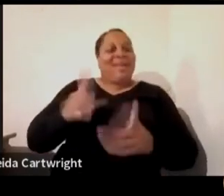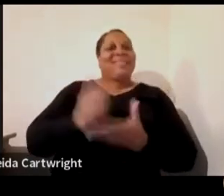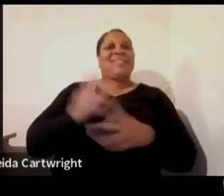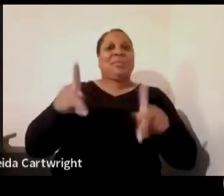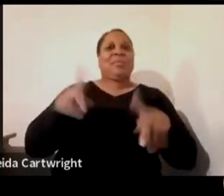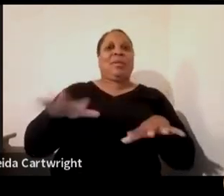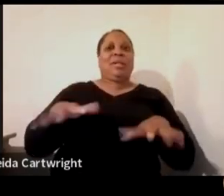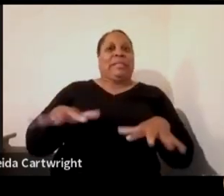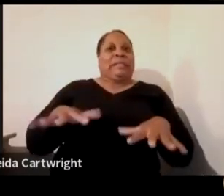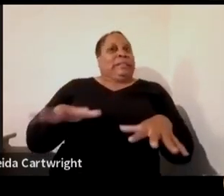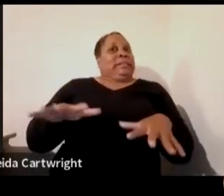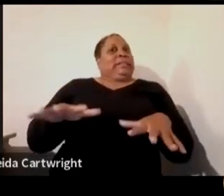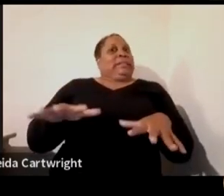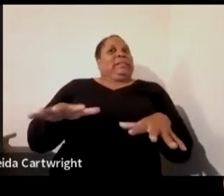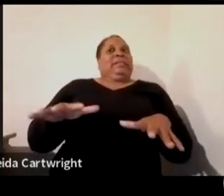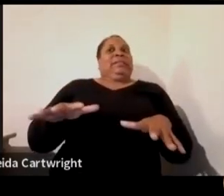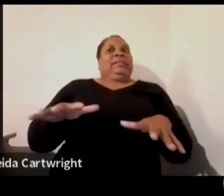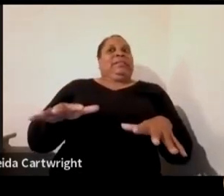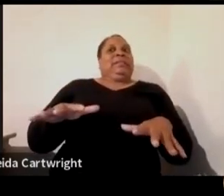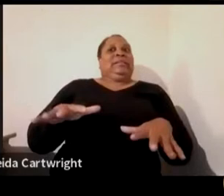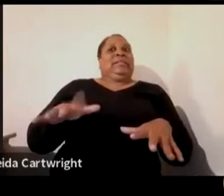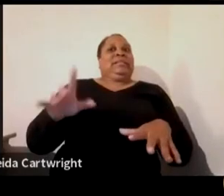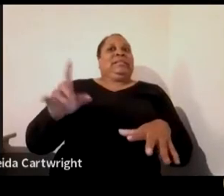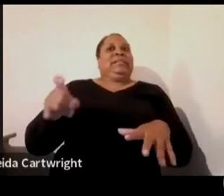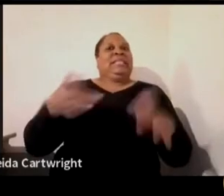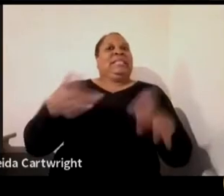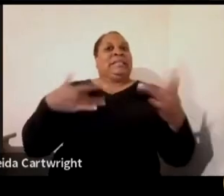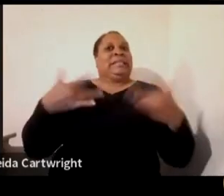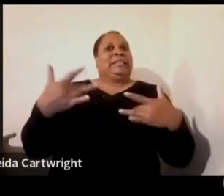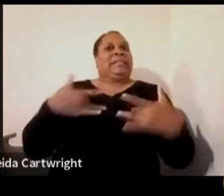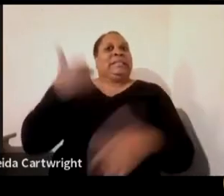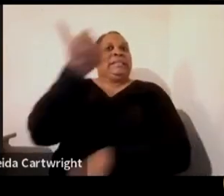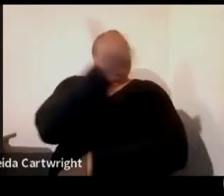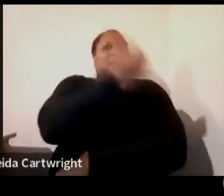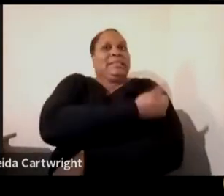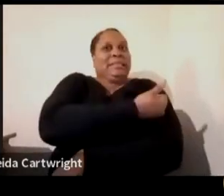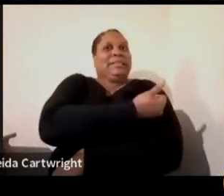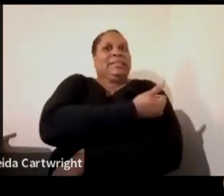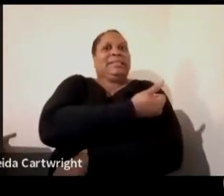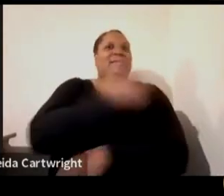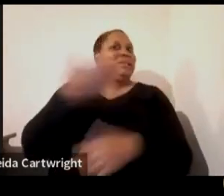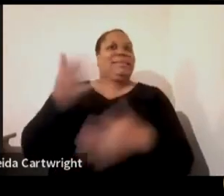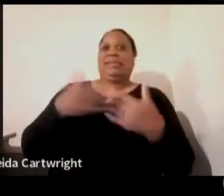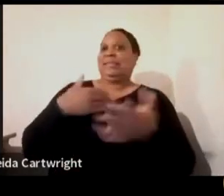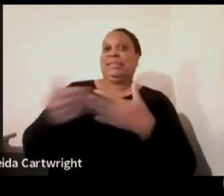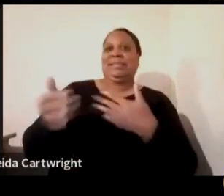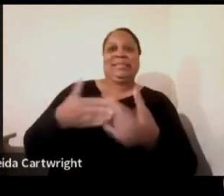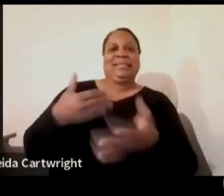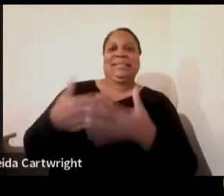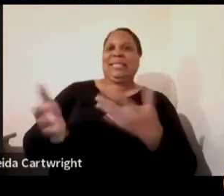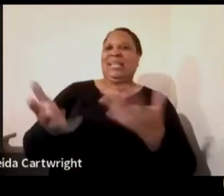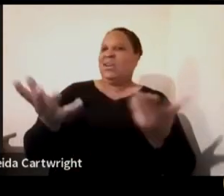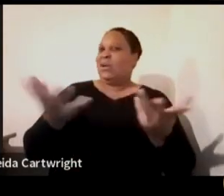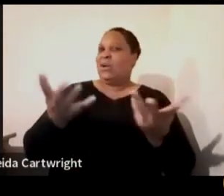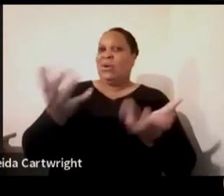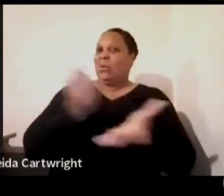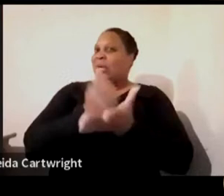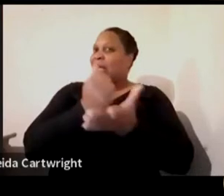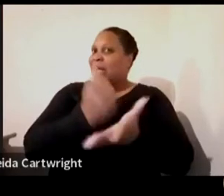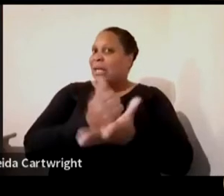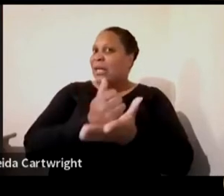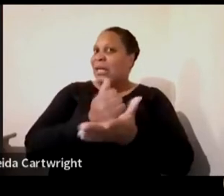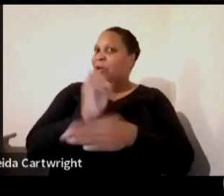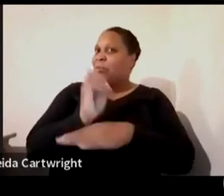nervous when they have to consider getting a shot. And this is a shot of any kind. What guidance and advice do you have for